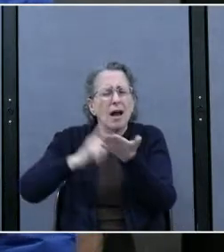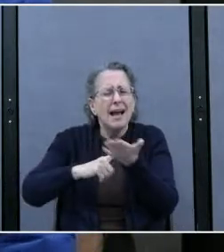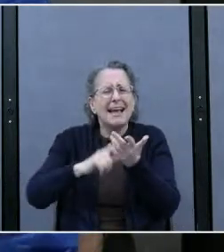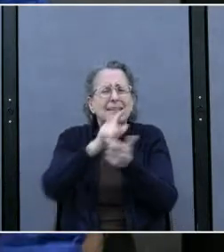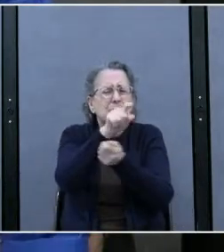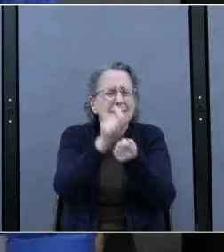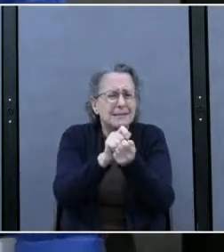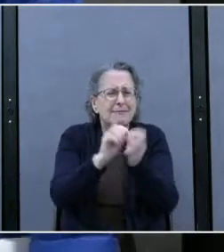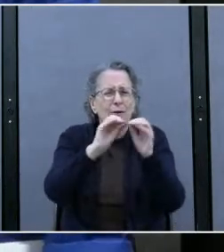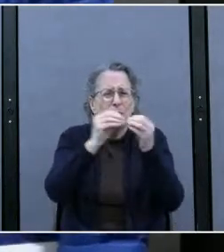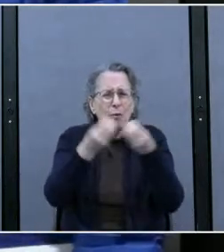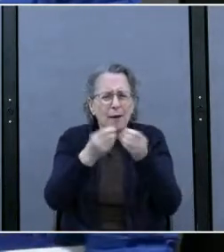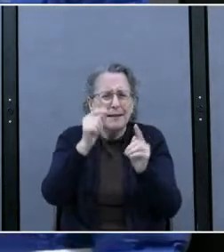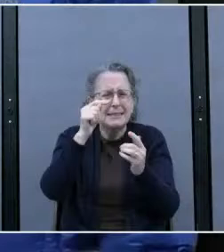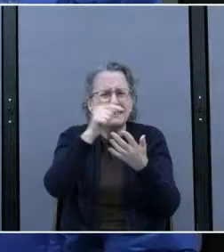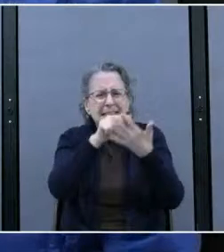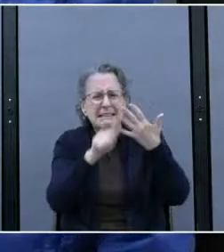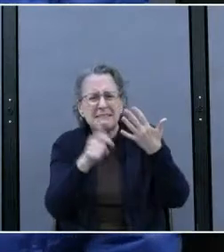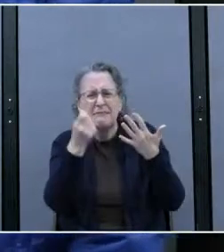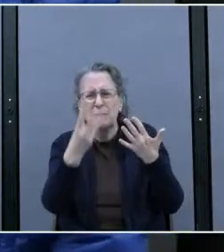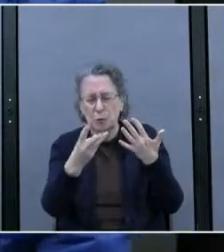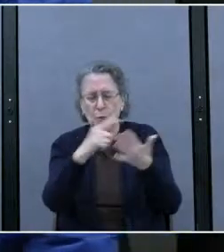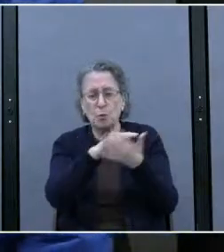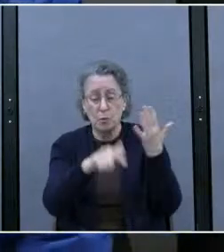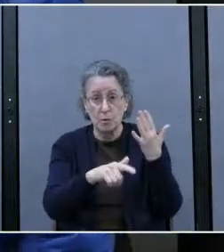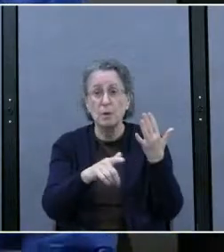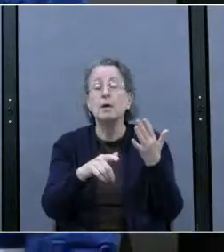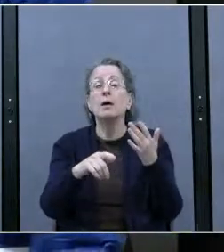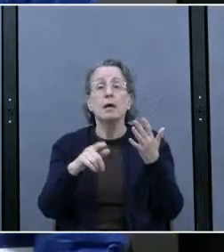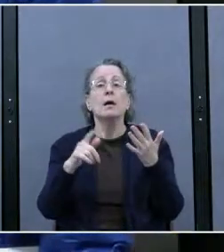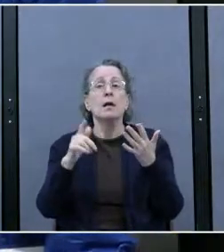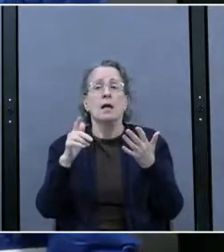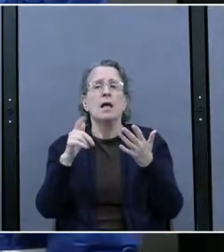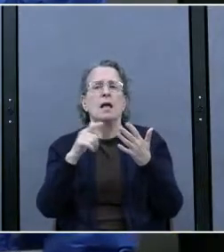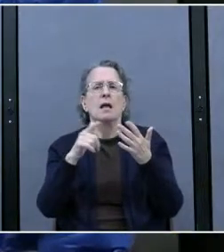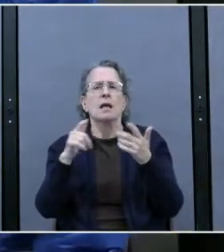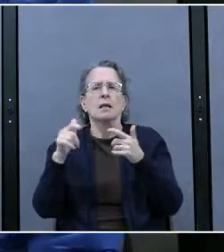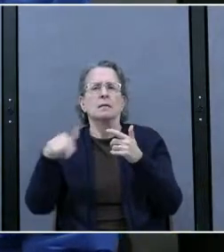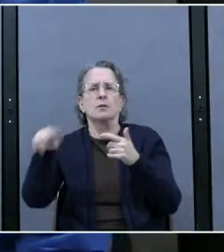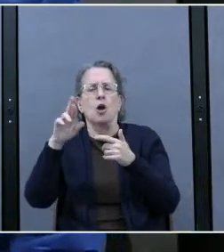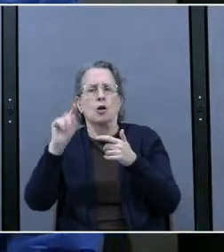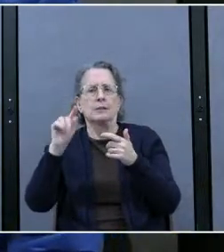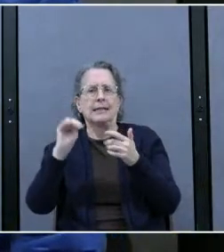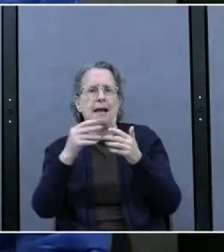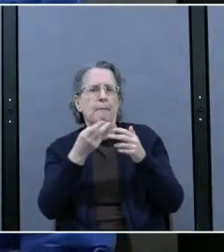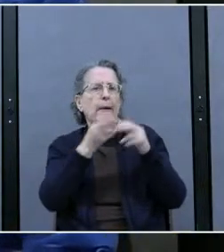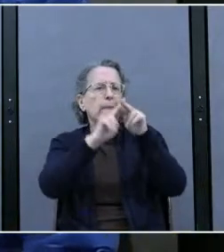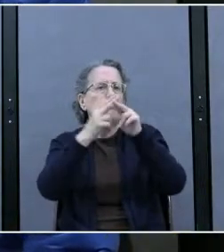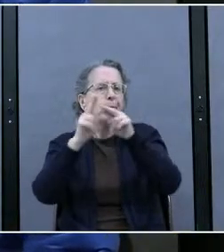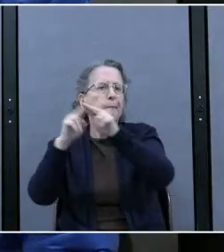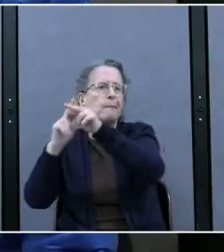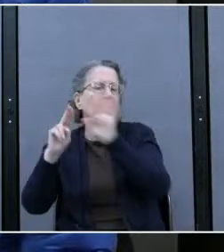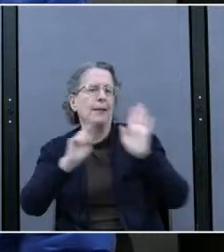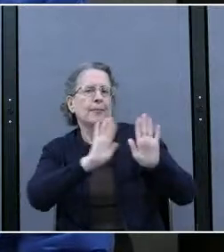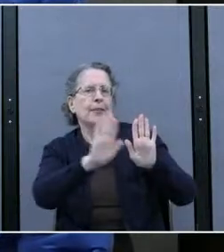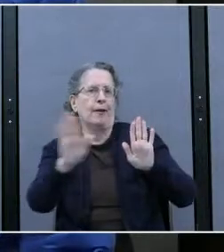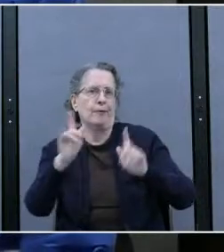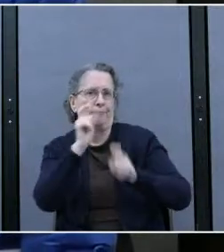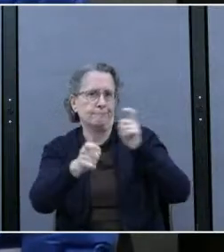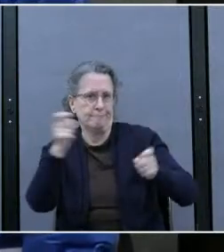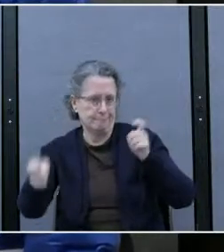that there was additional appropriations for that. There was also appropriations